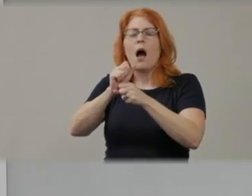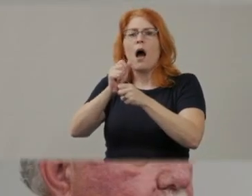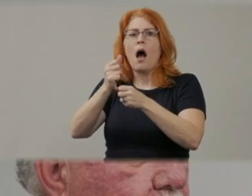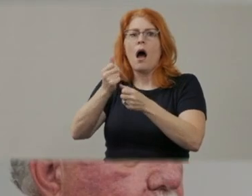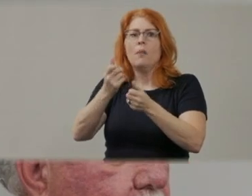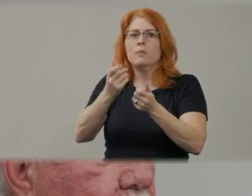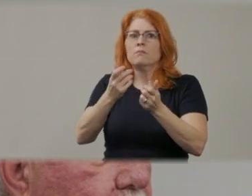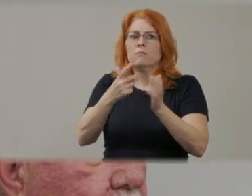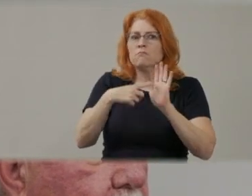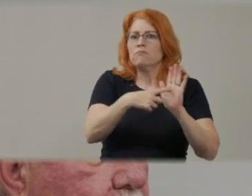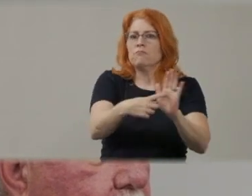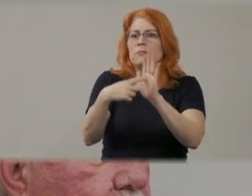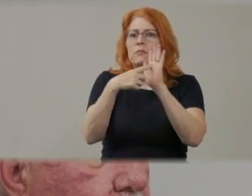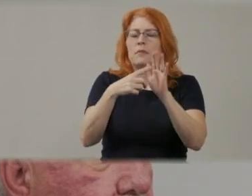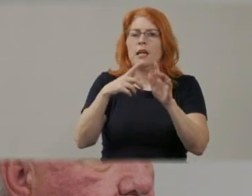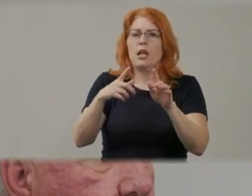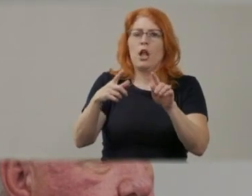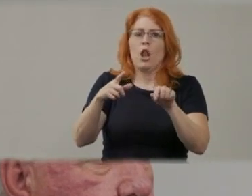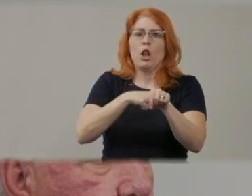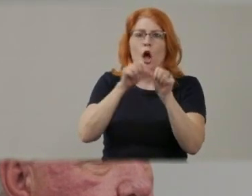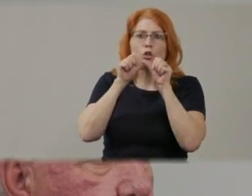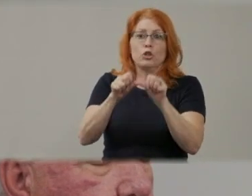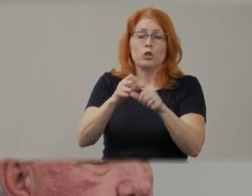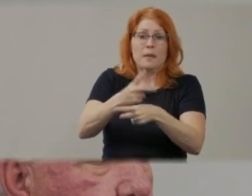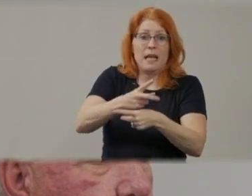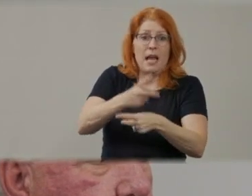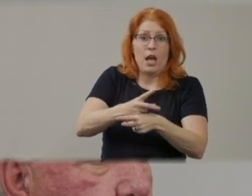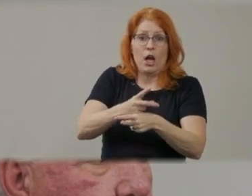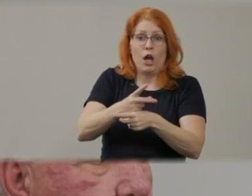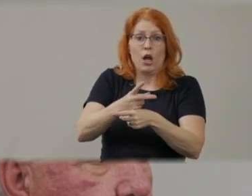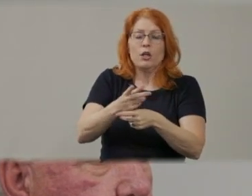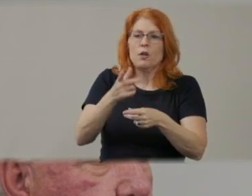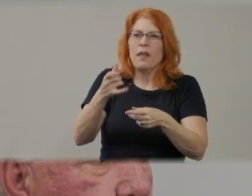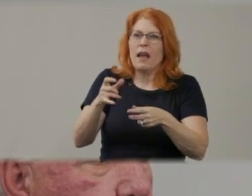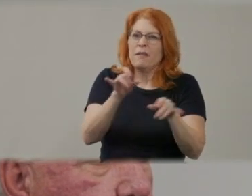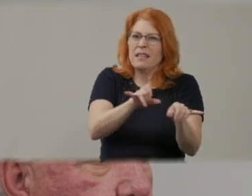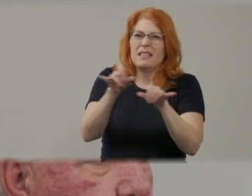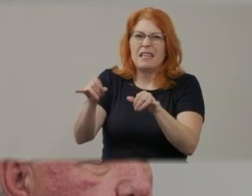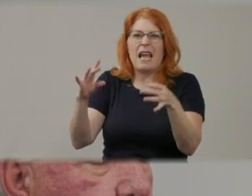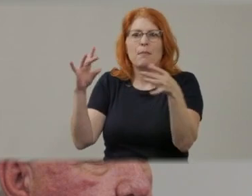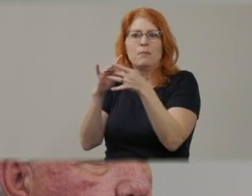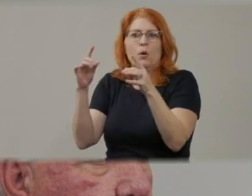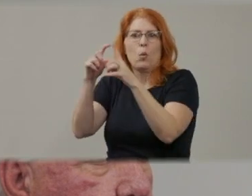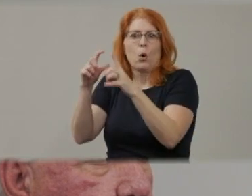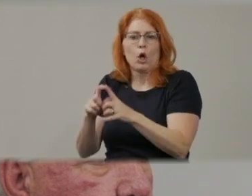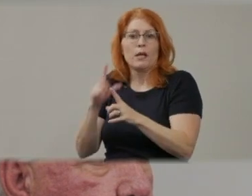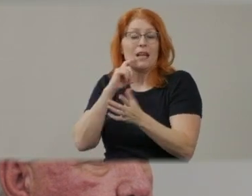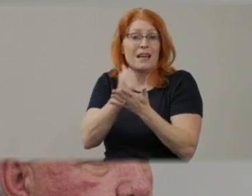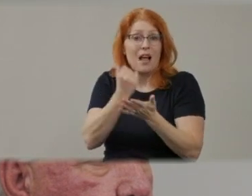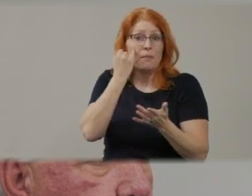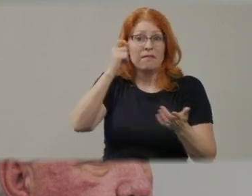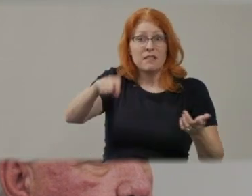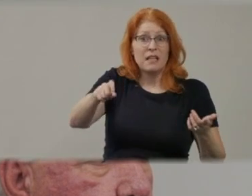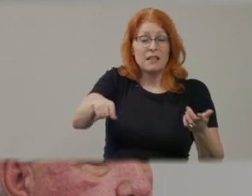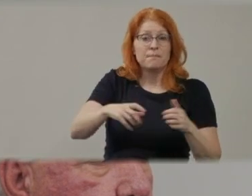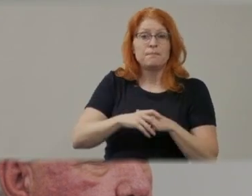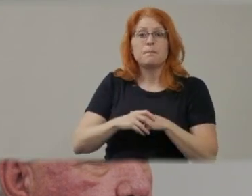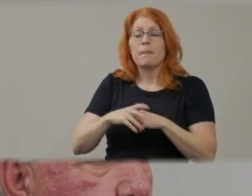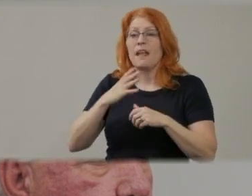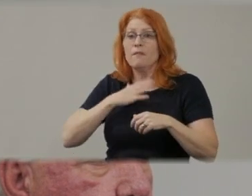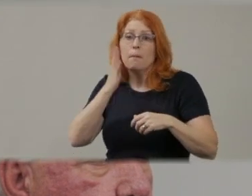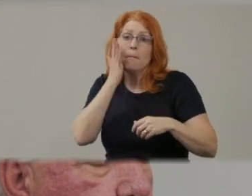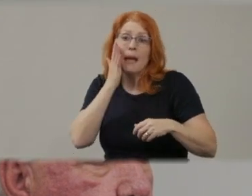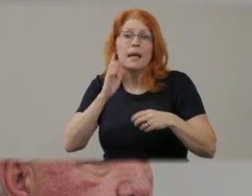and bringing long-term care in so they can speak the language and be ready to assist if there's a need. They have beds,